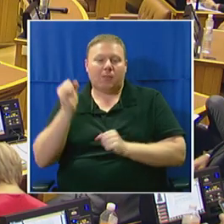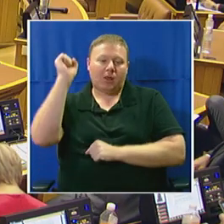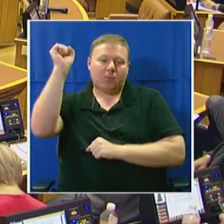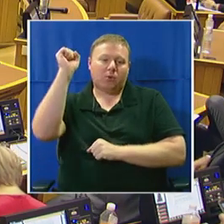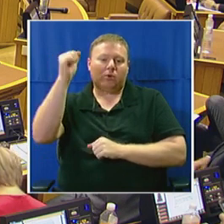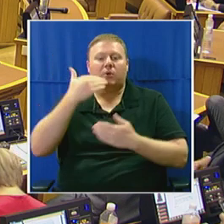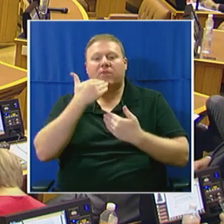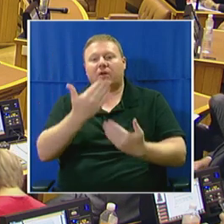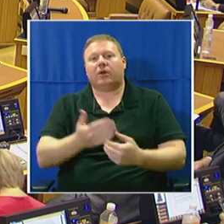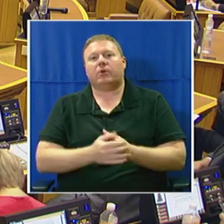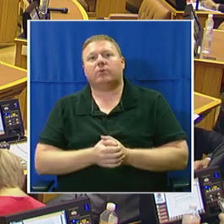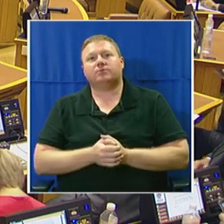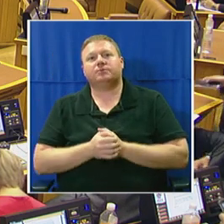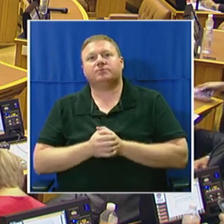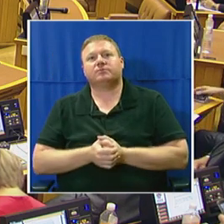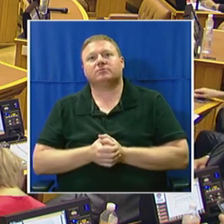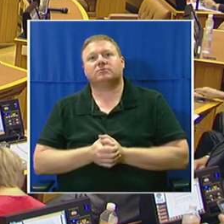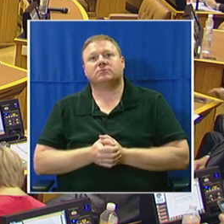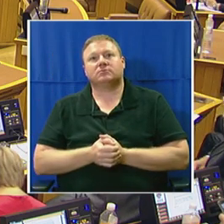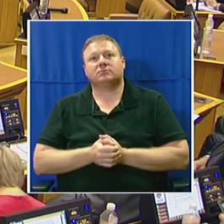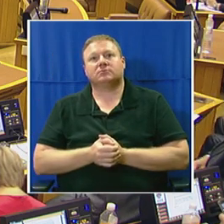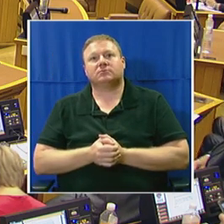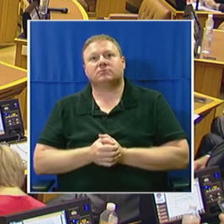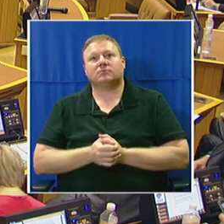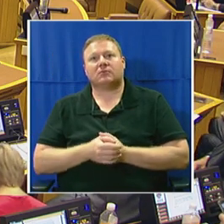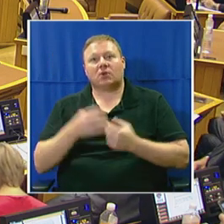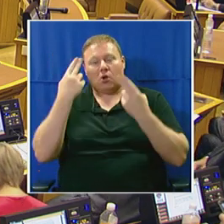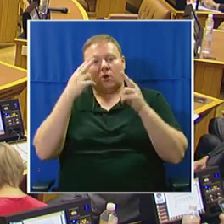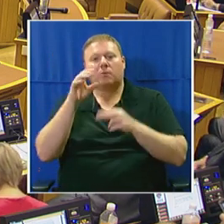I thank you chair honorable